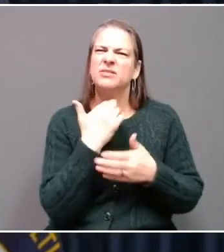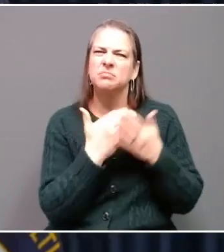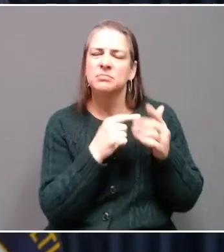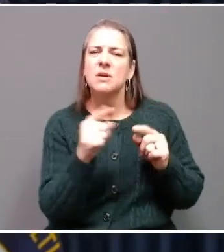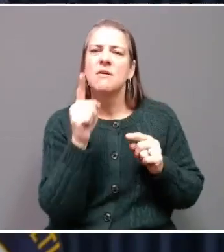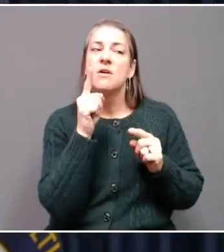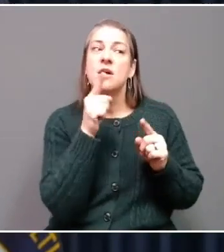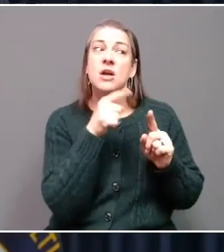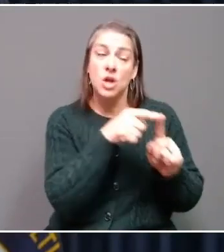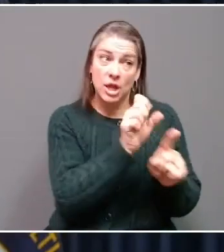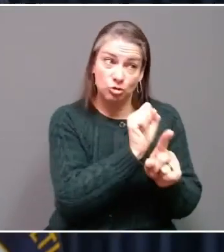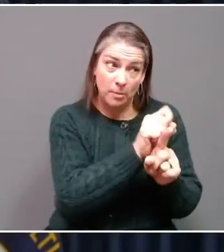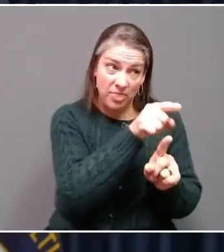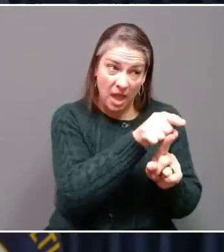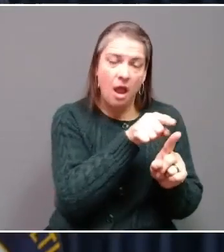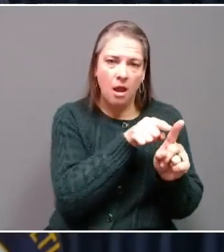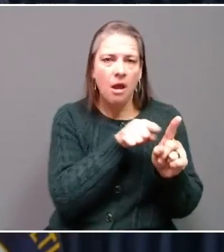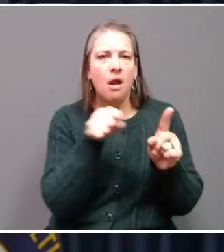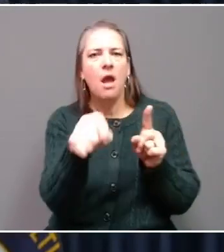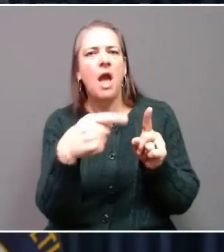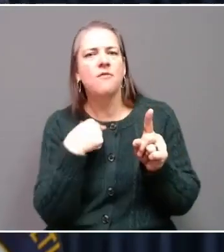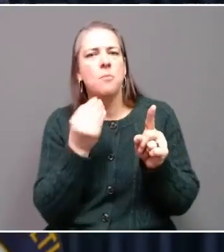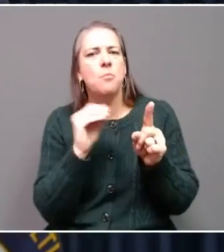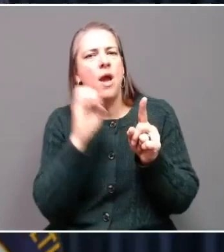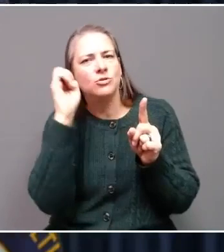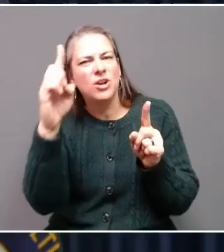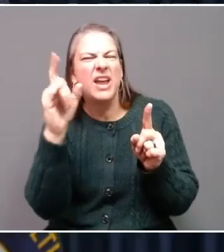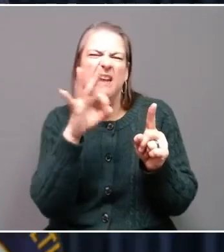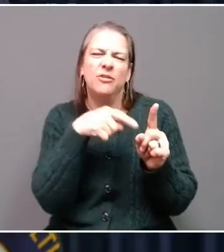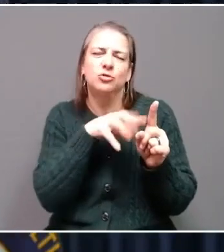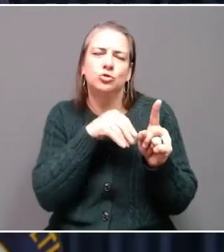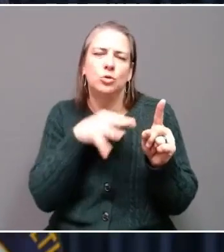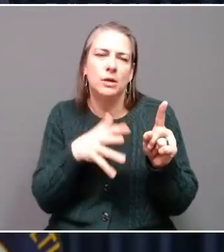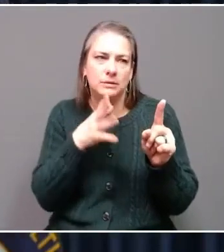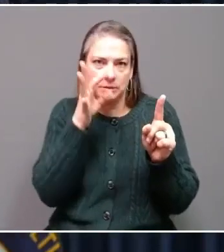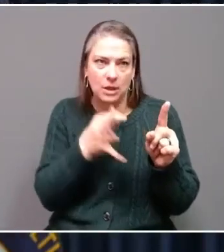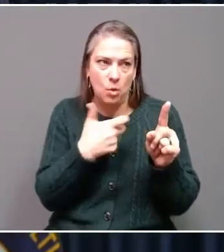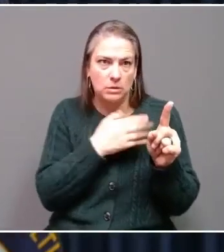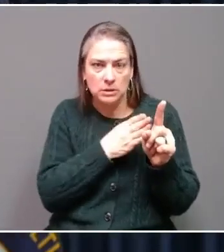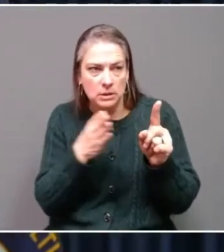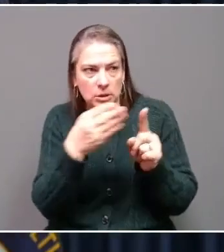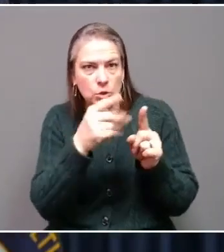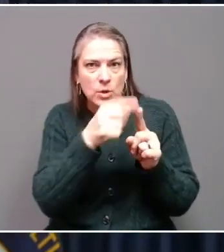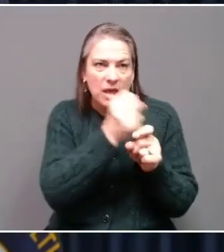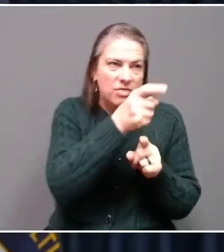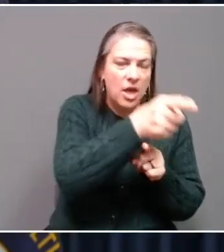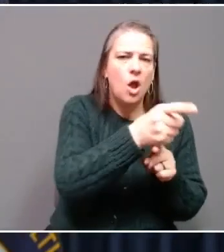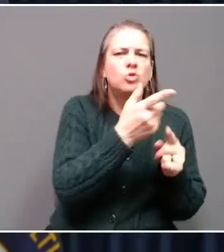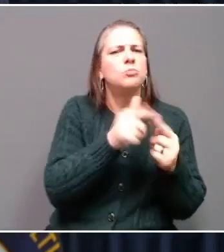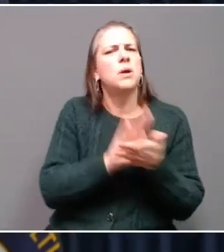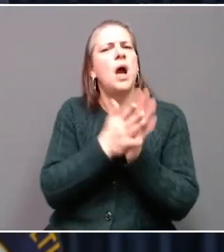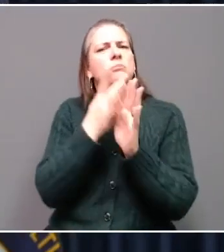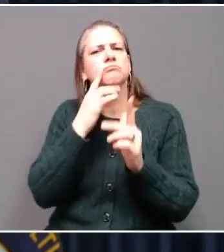post-secondary education if that individual later chooses to go in that direction. It's not about picking that young